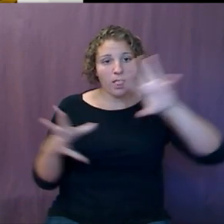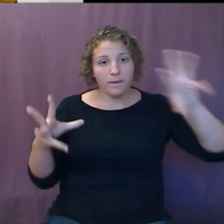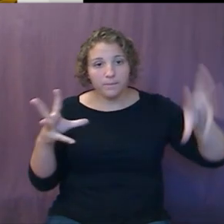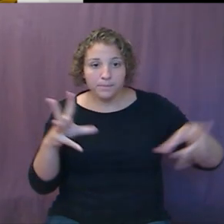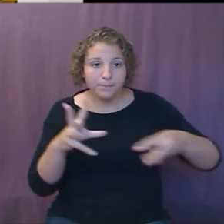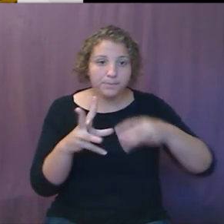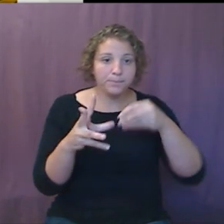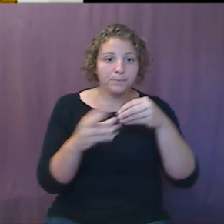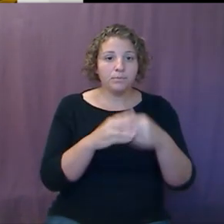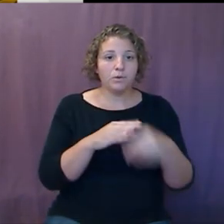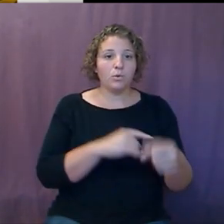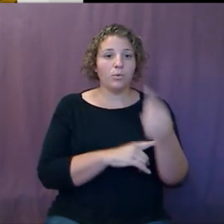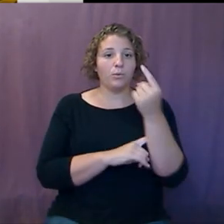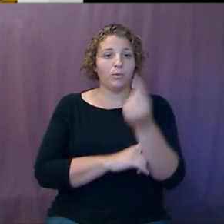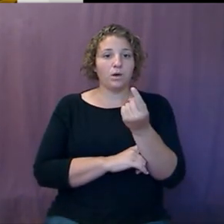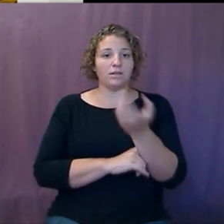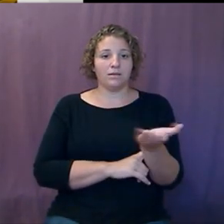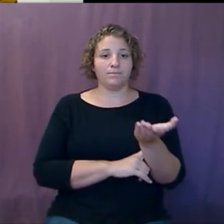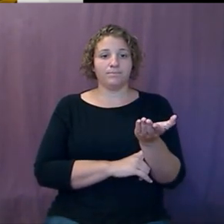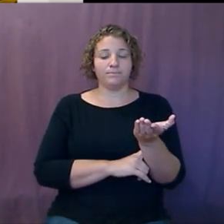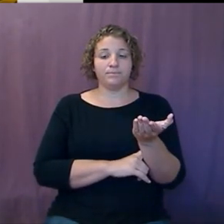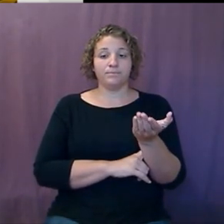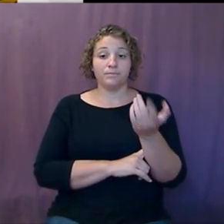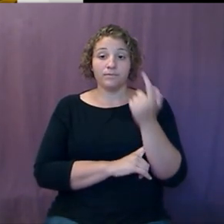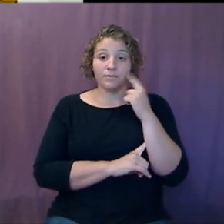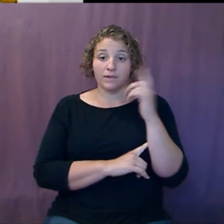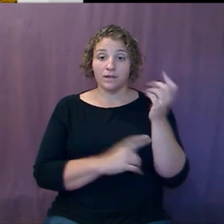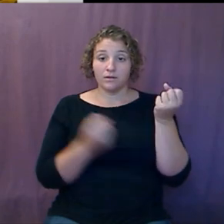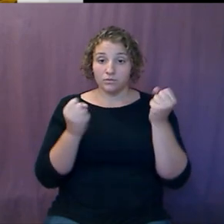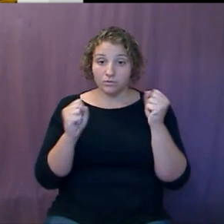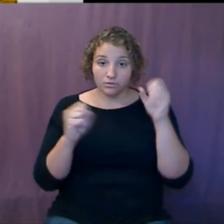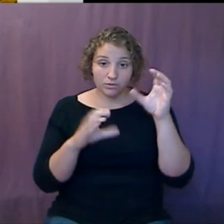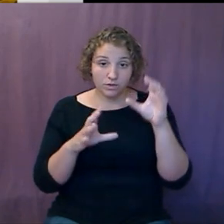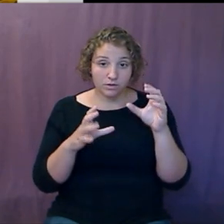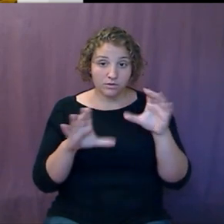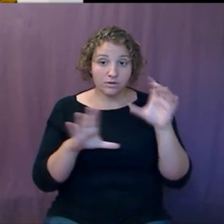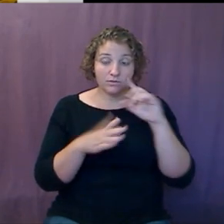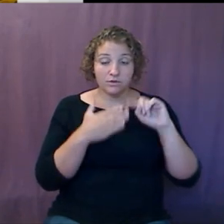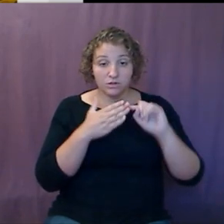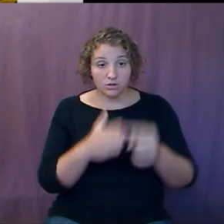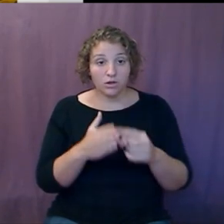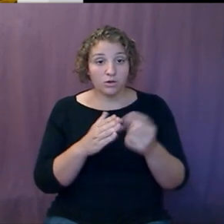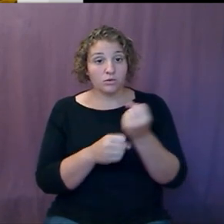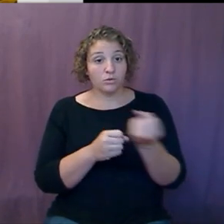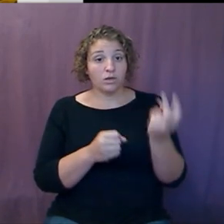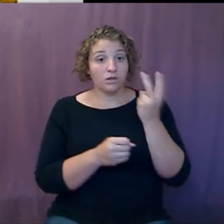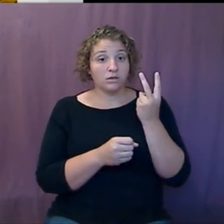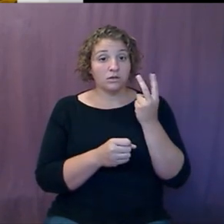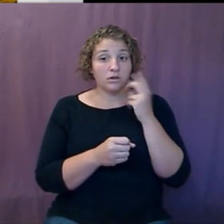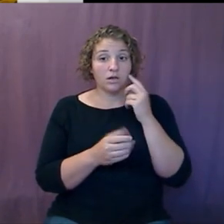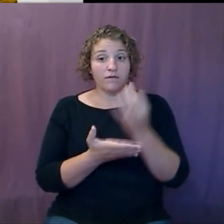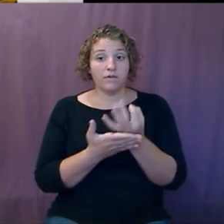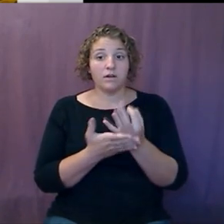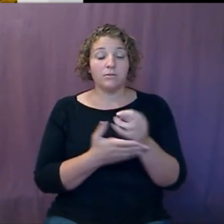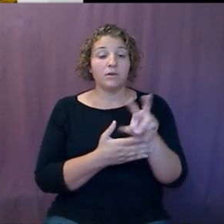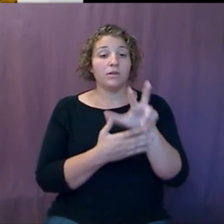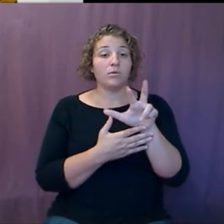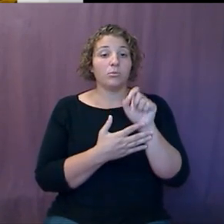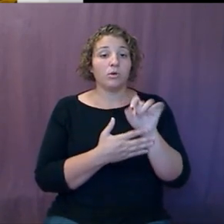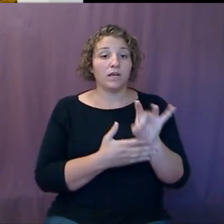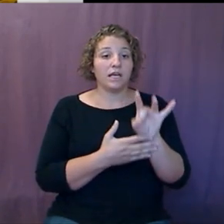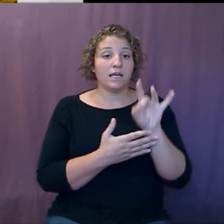platform the effort since its launch nearly two years ago has been funded via a 3.8 million